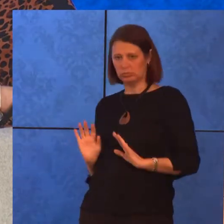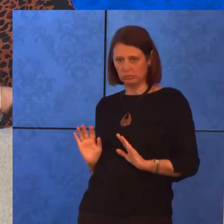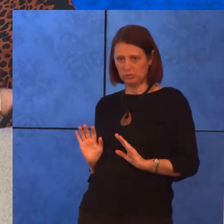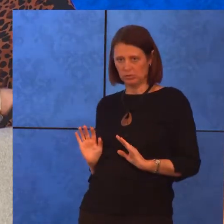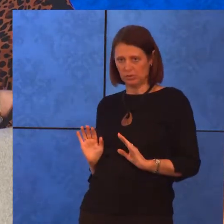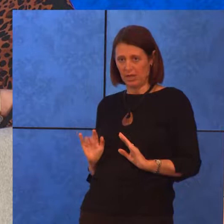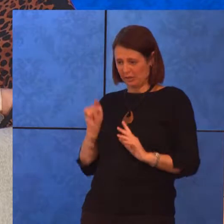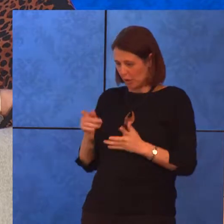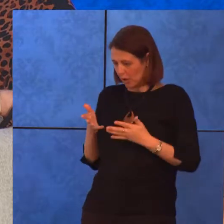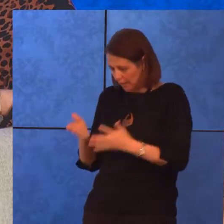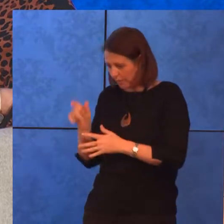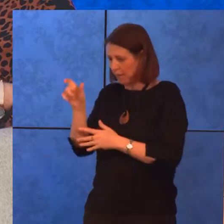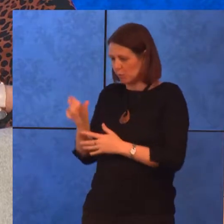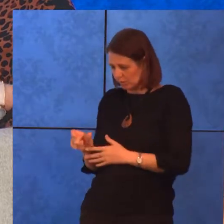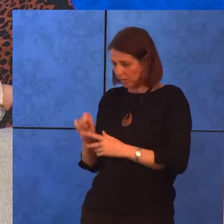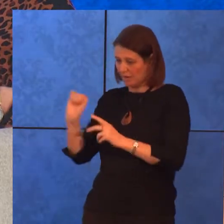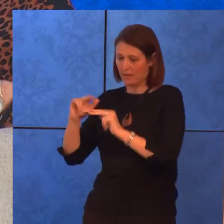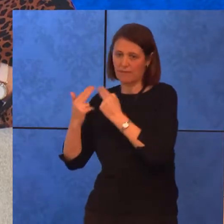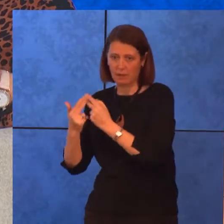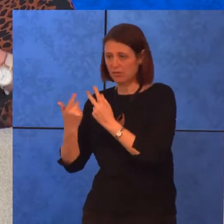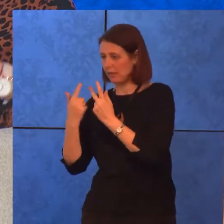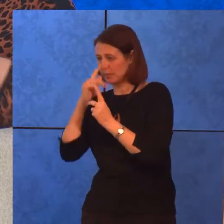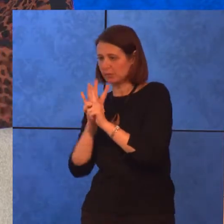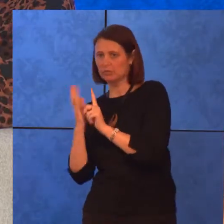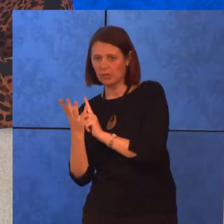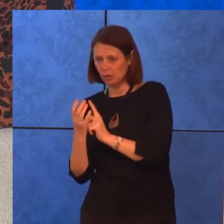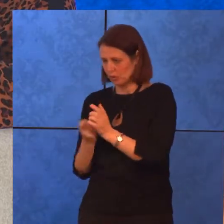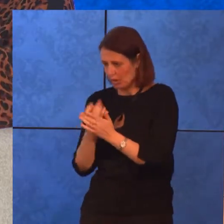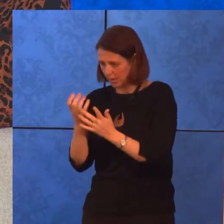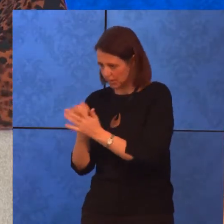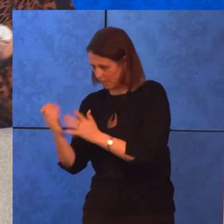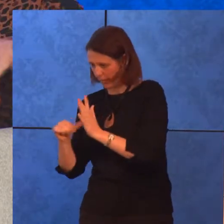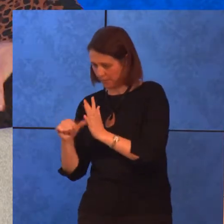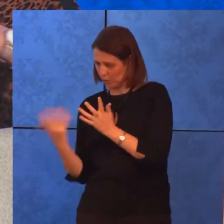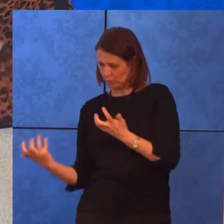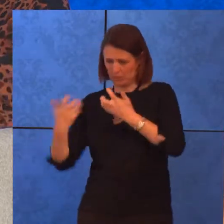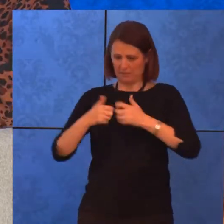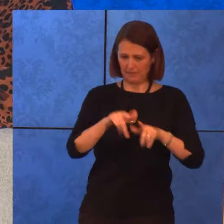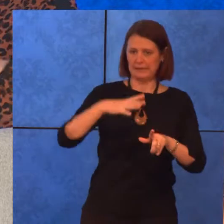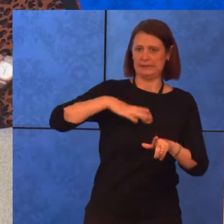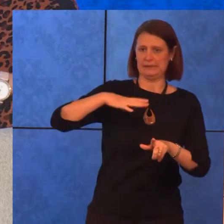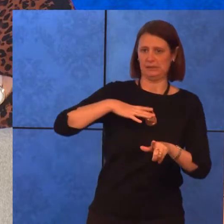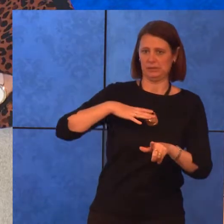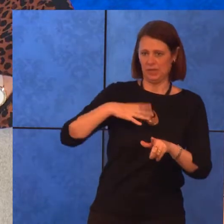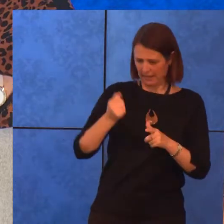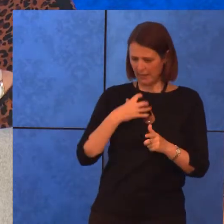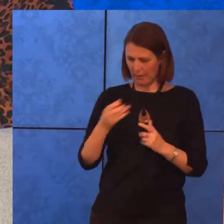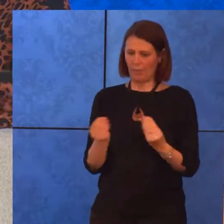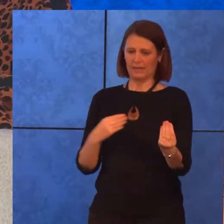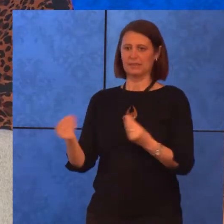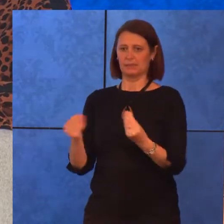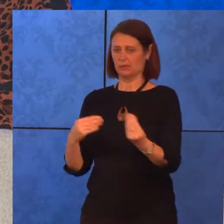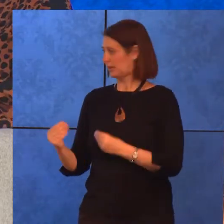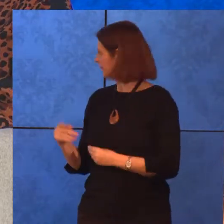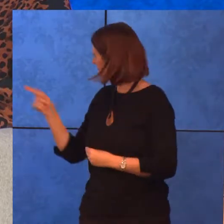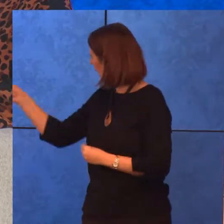that participant and their family and others to be able to spend that money to be able to meet their needs and have a lot more flexibility. And